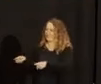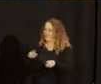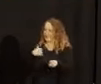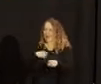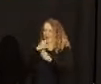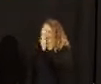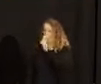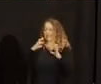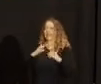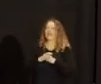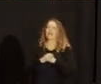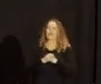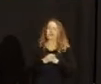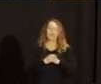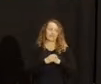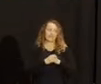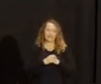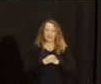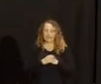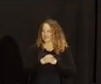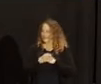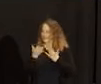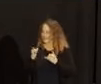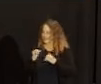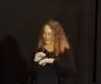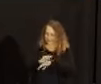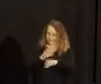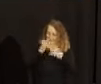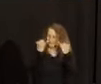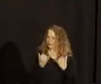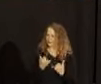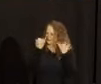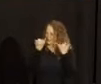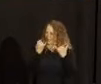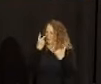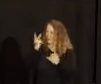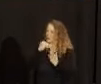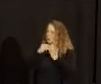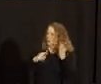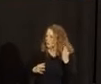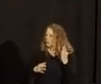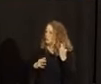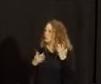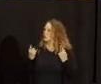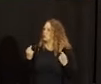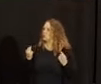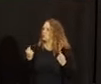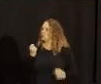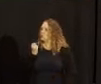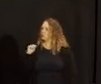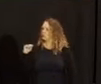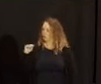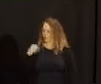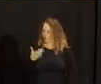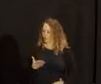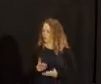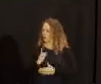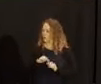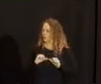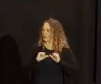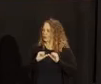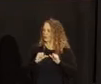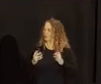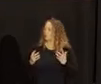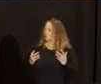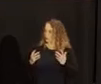of. And I think this is still true today. We're seeing students having to push for their rights to